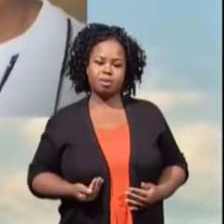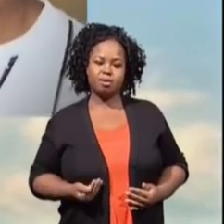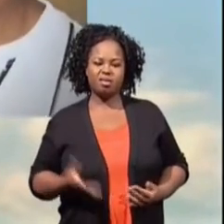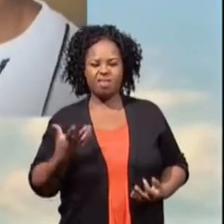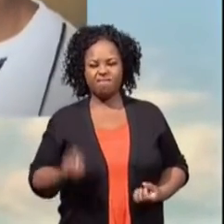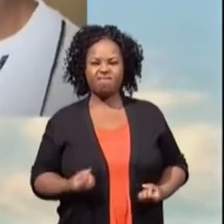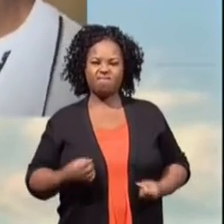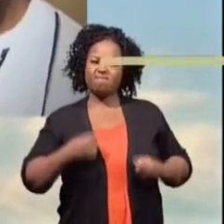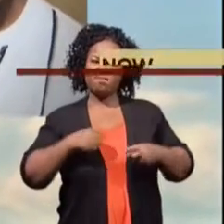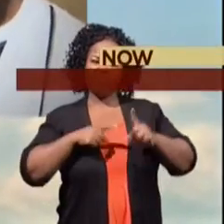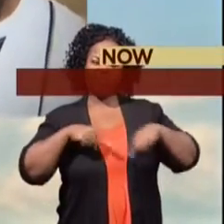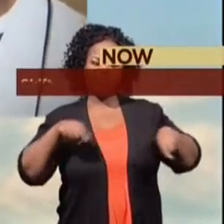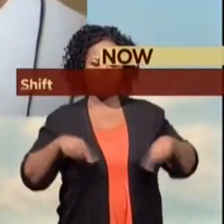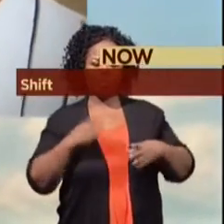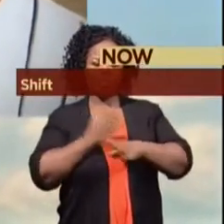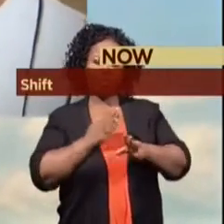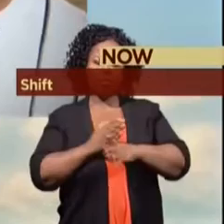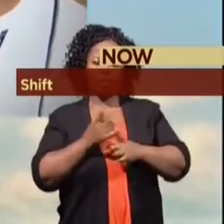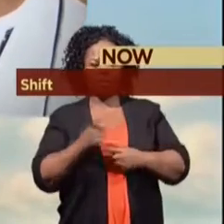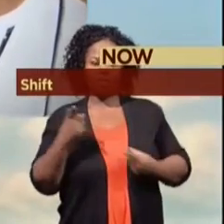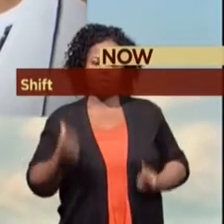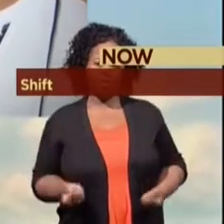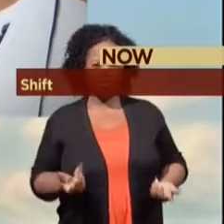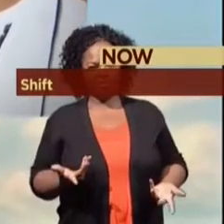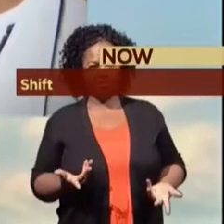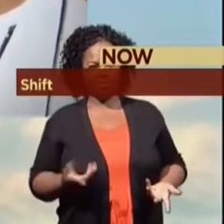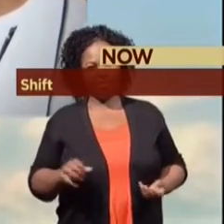Swazane bana machoza maninga business.